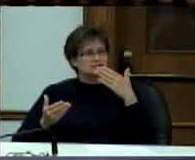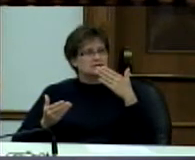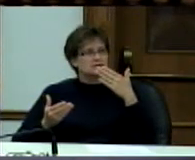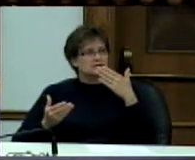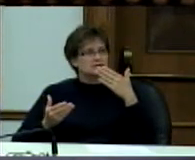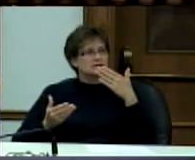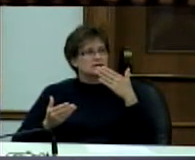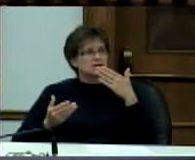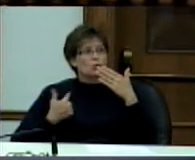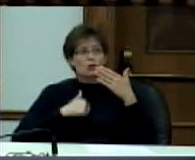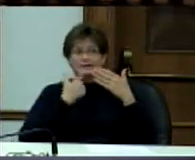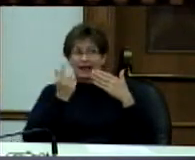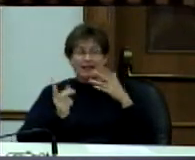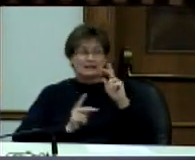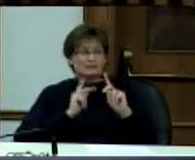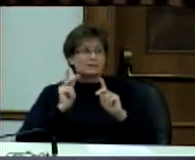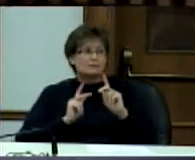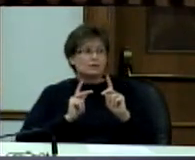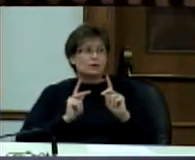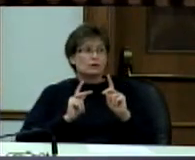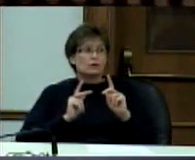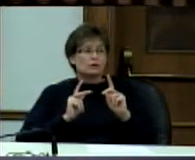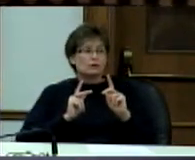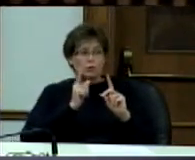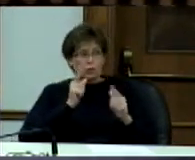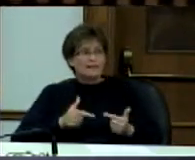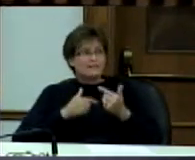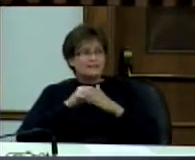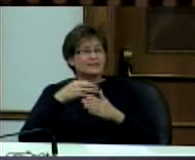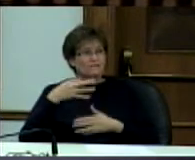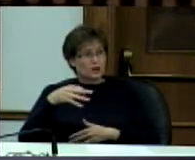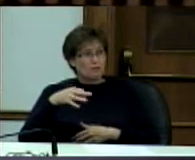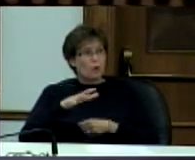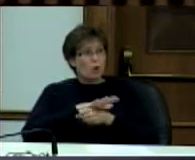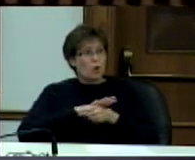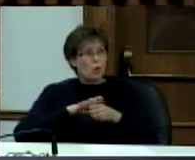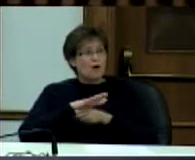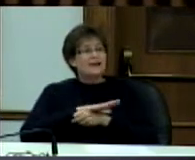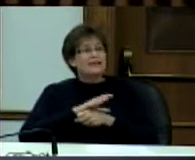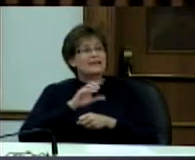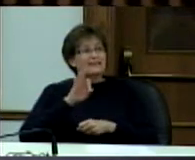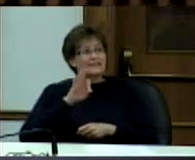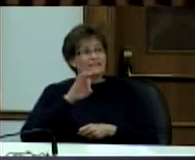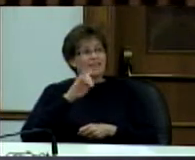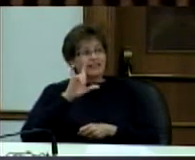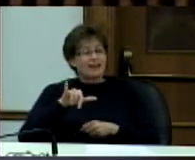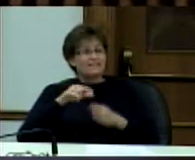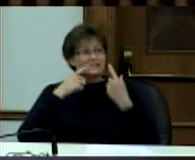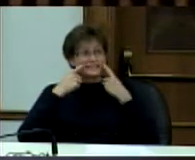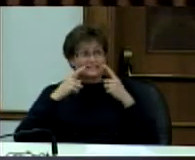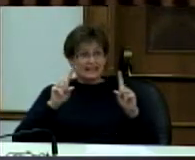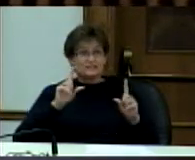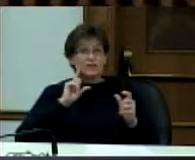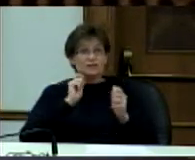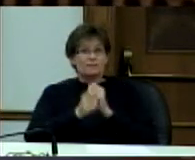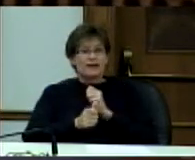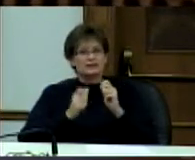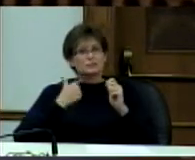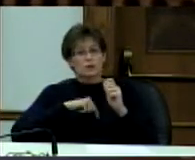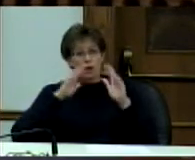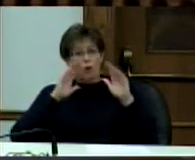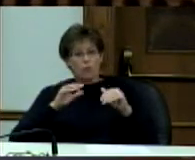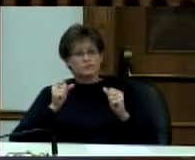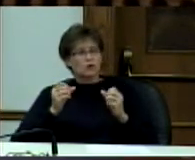items. Are we telling the public and the residents of this district that should this levy be successful, which we all hope it